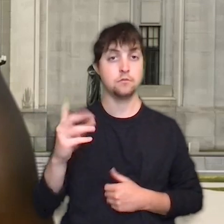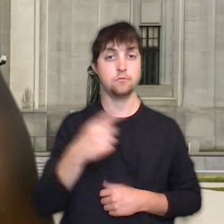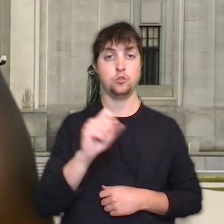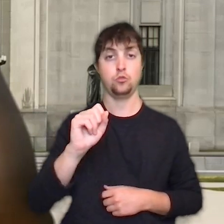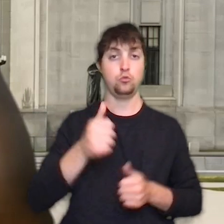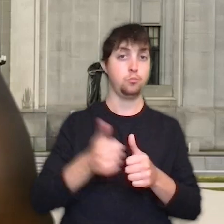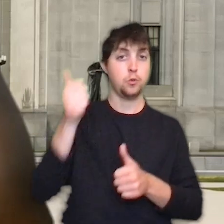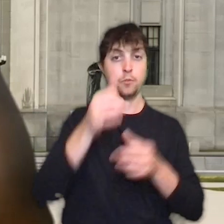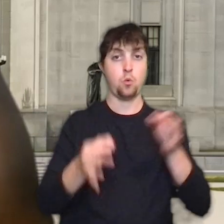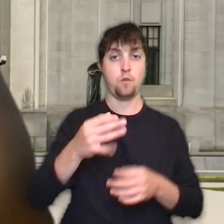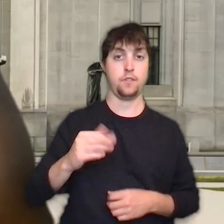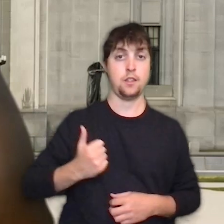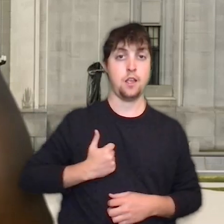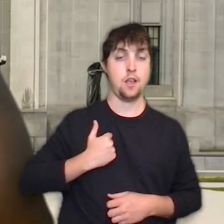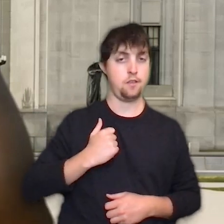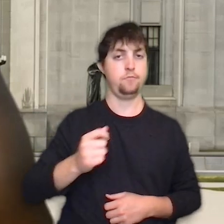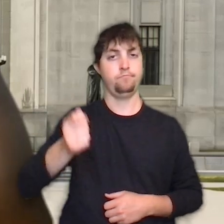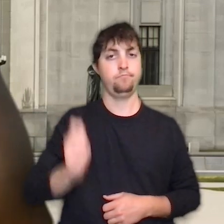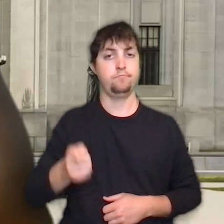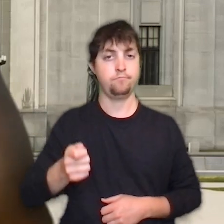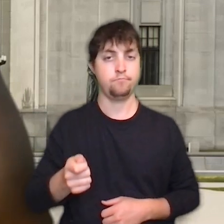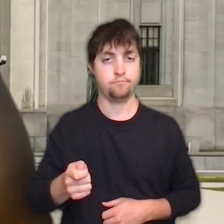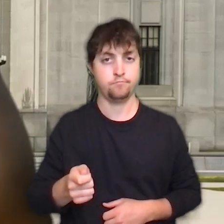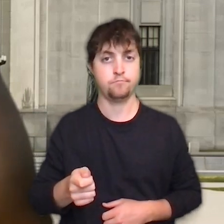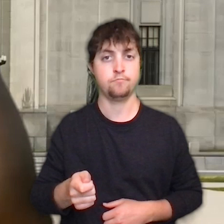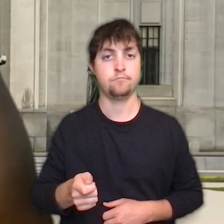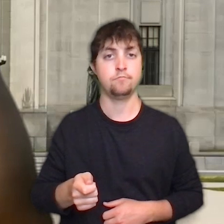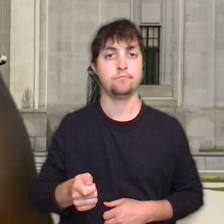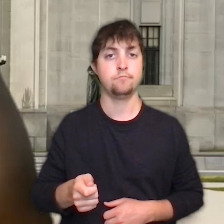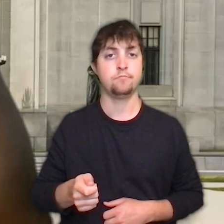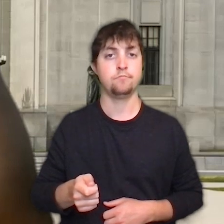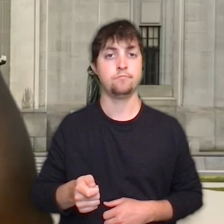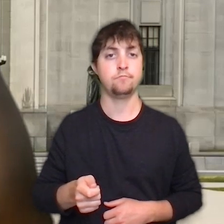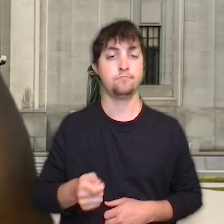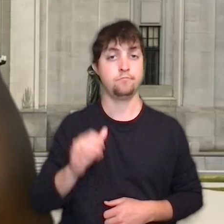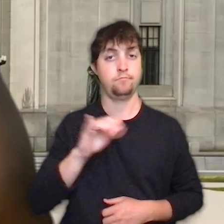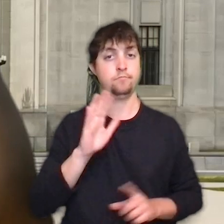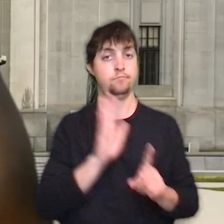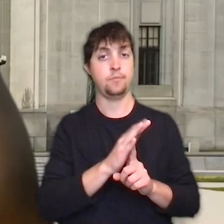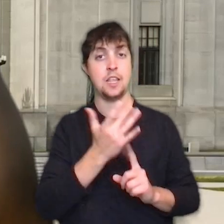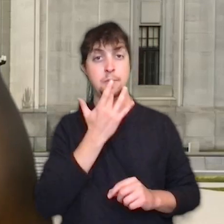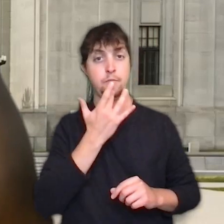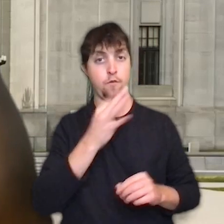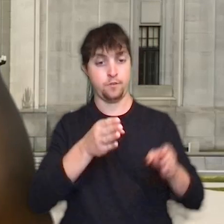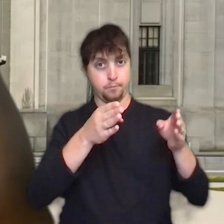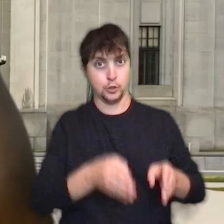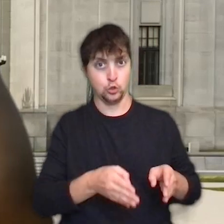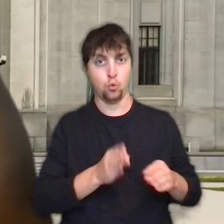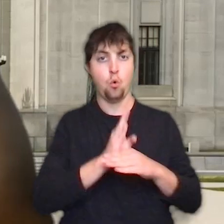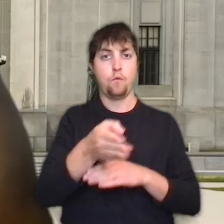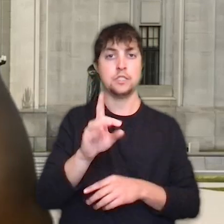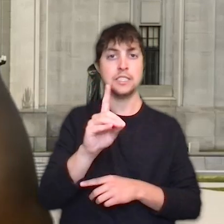23rd, 1986, the Supreme Court of Canada ruled in favor of person